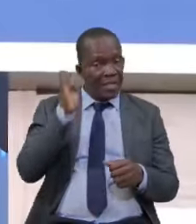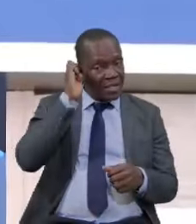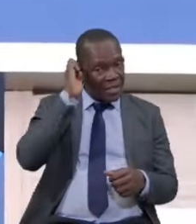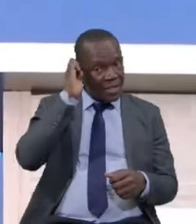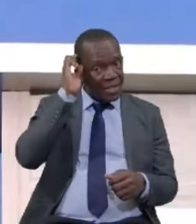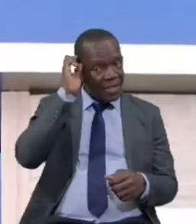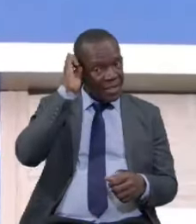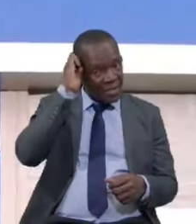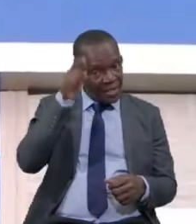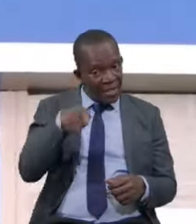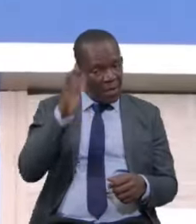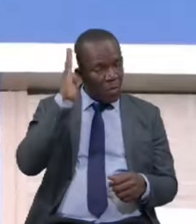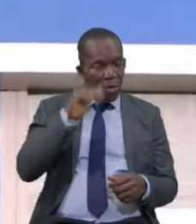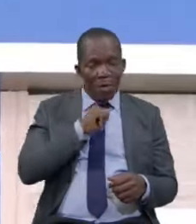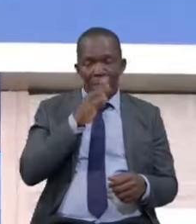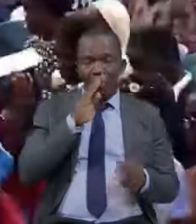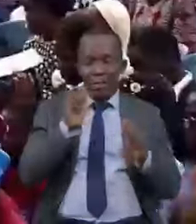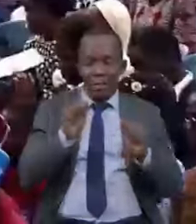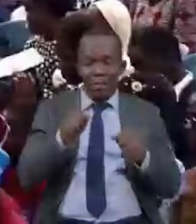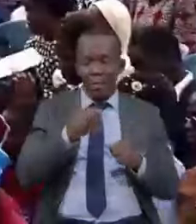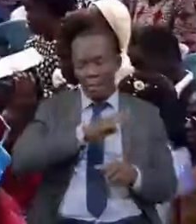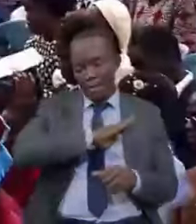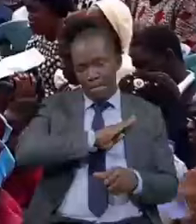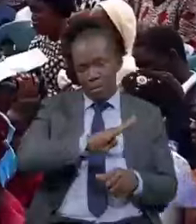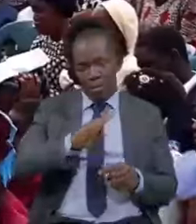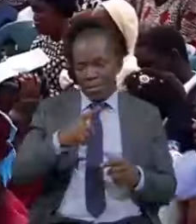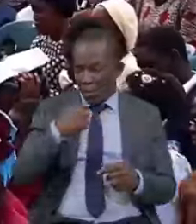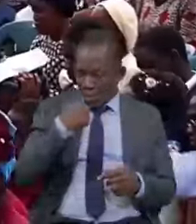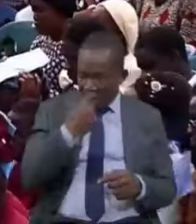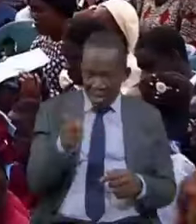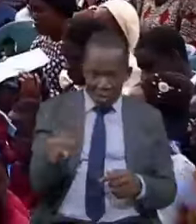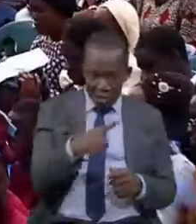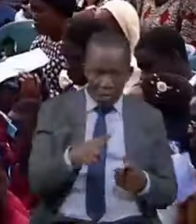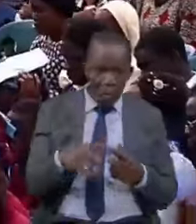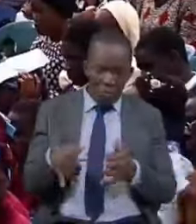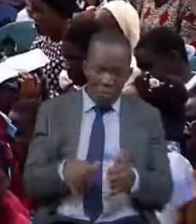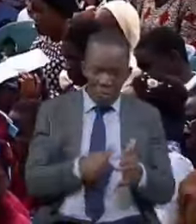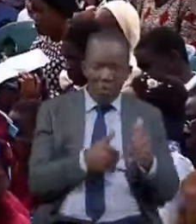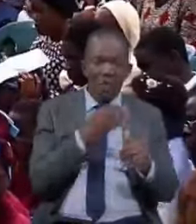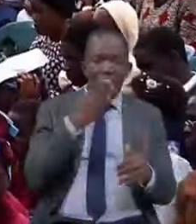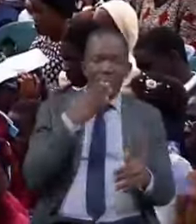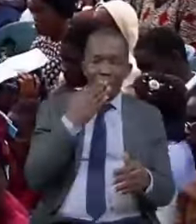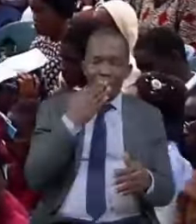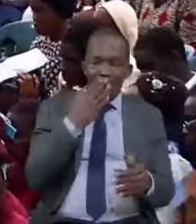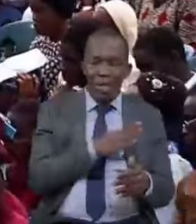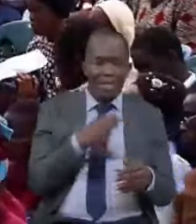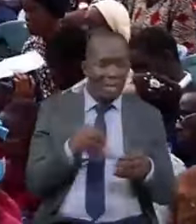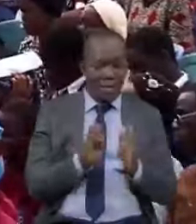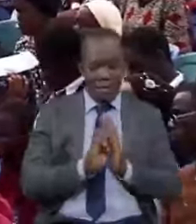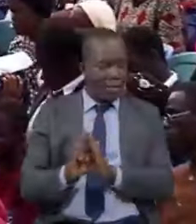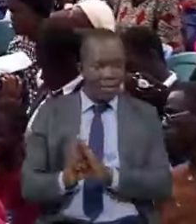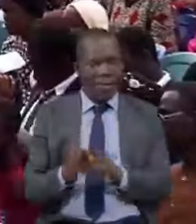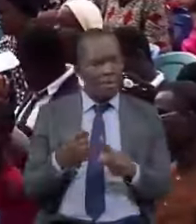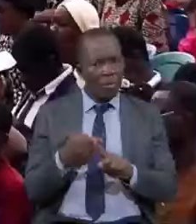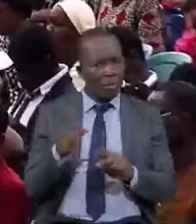me, Christ is reigning in his life. Christ is reigning on his temper. Christ